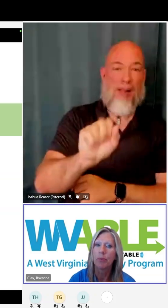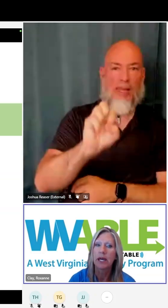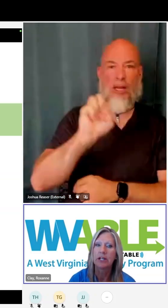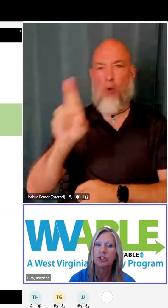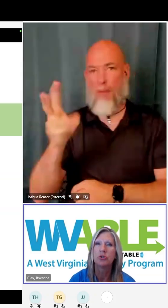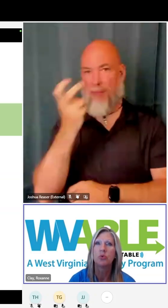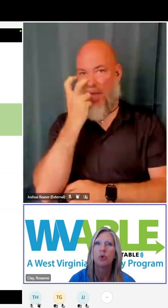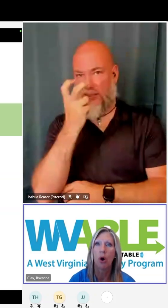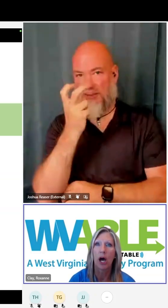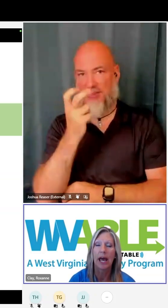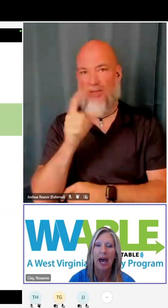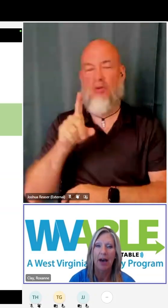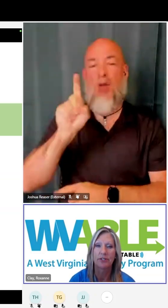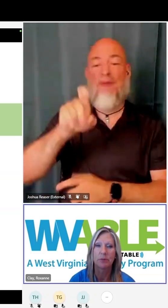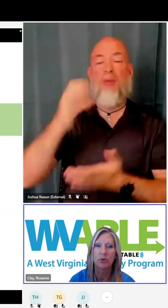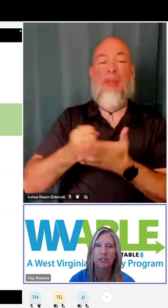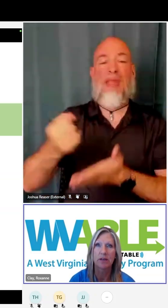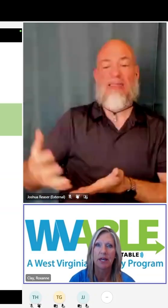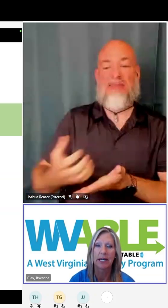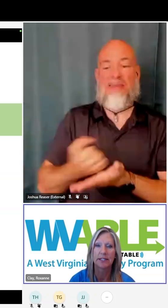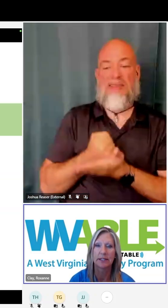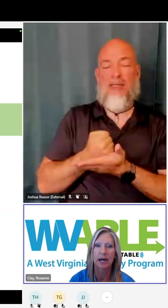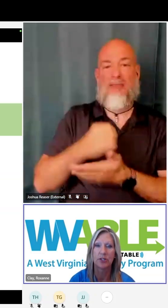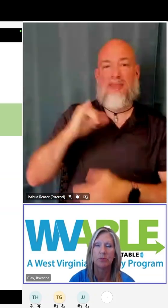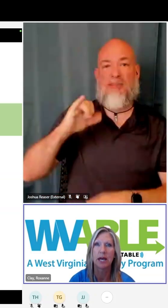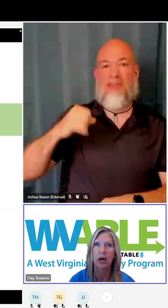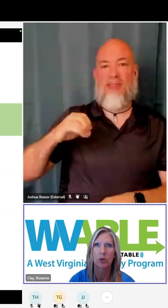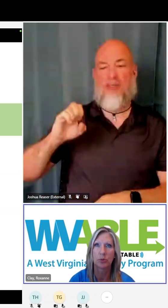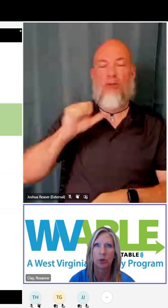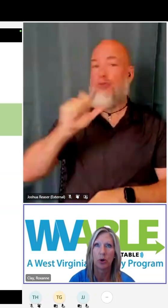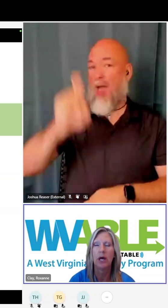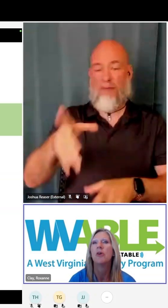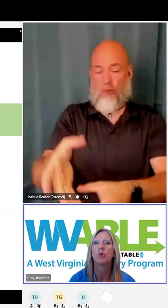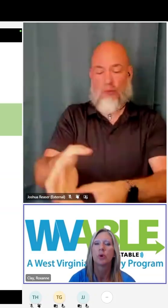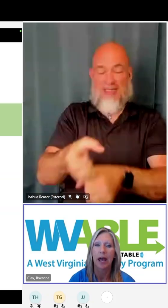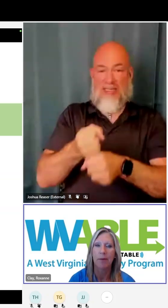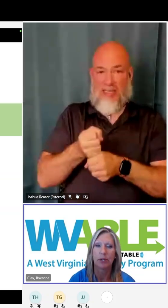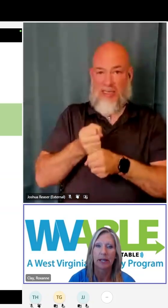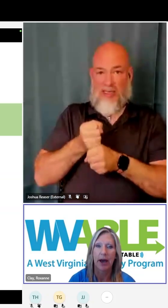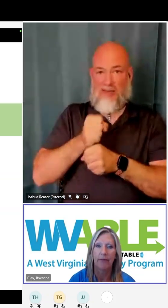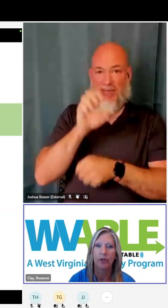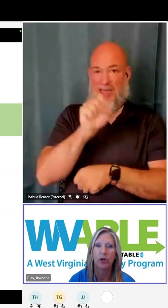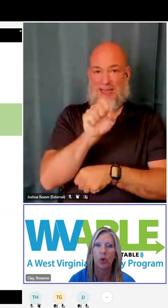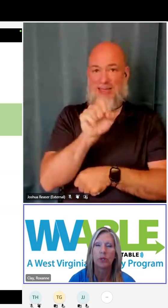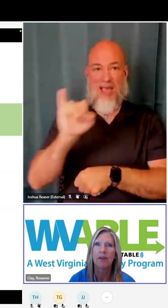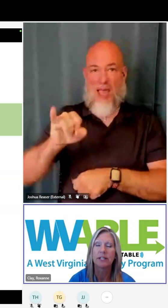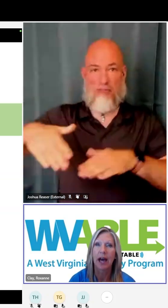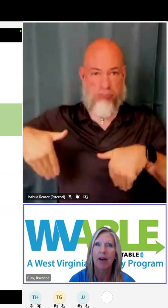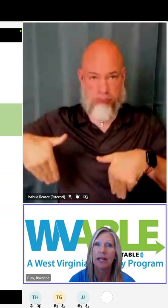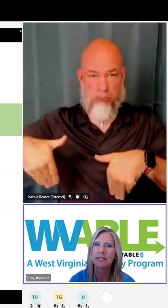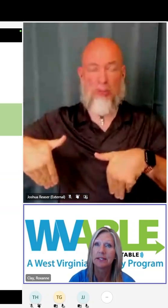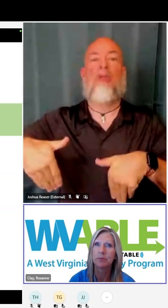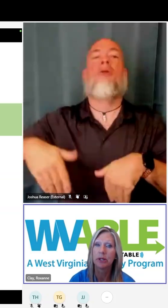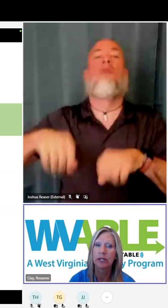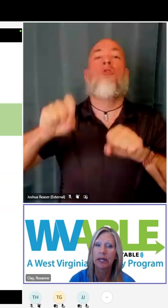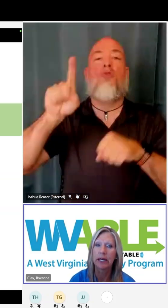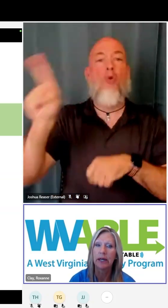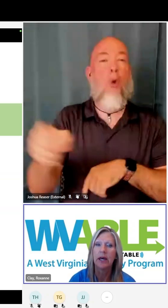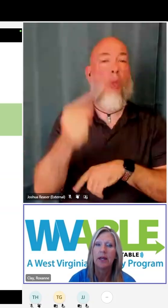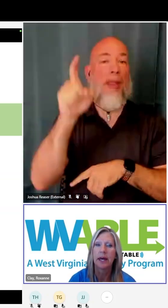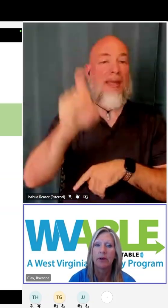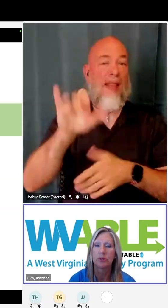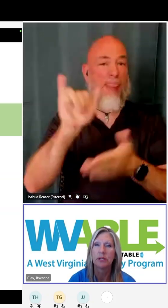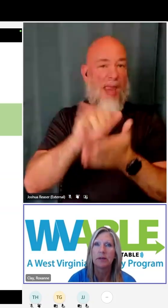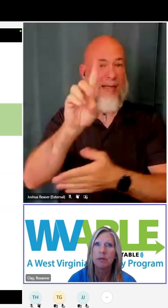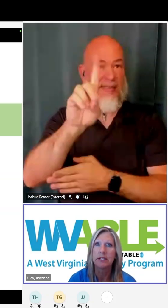entitled, because you do not have to be receiving SSI to be eligible for an ABLE account. You only have to have that